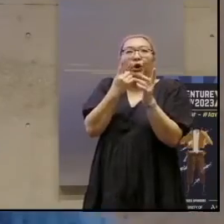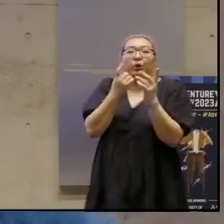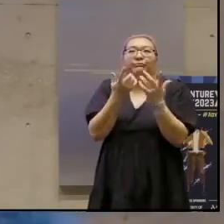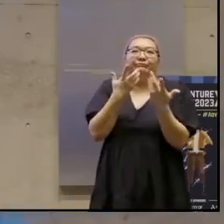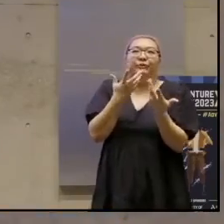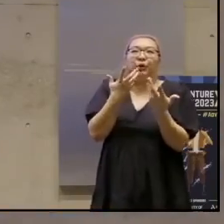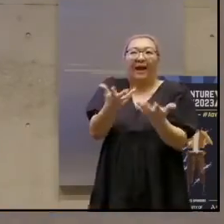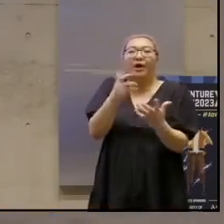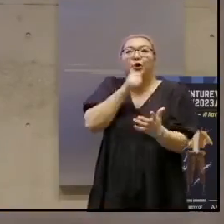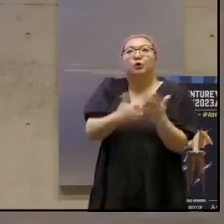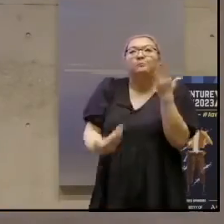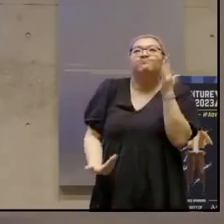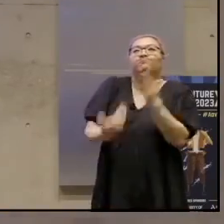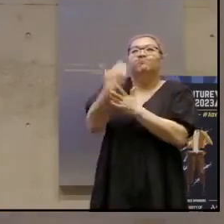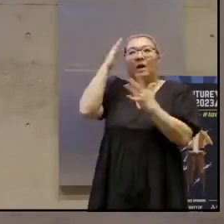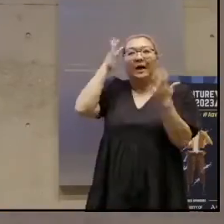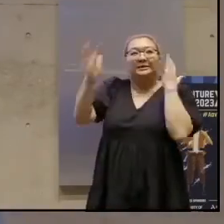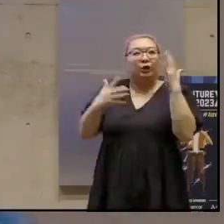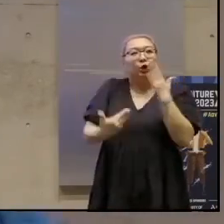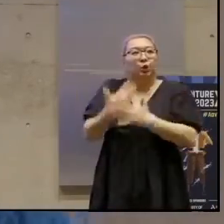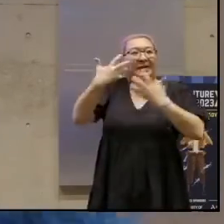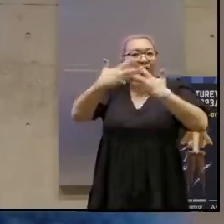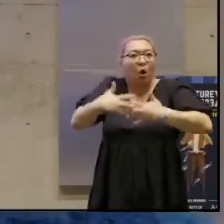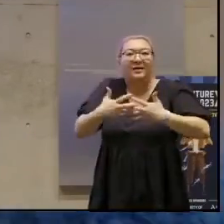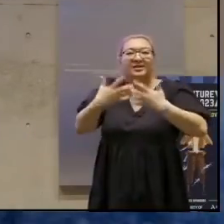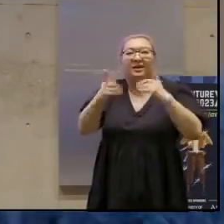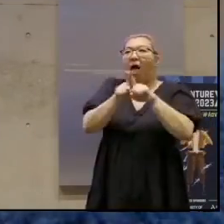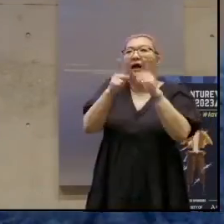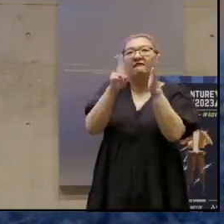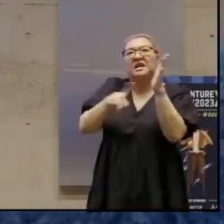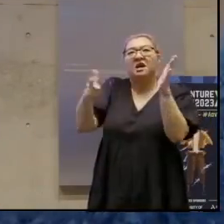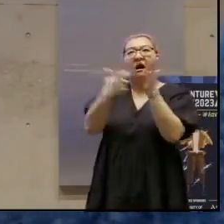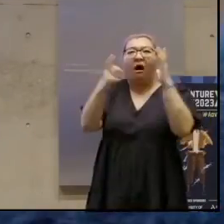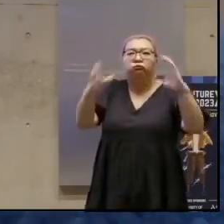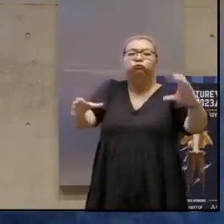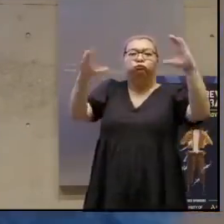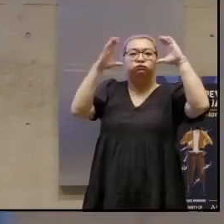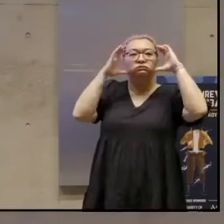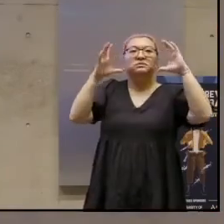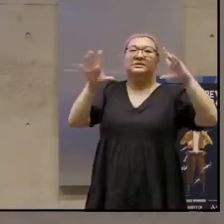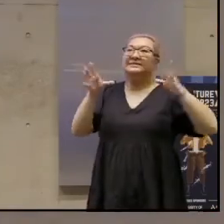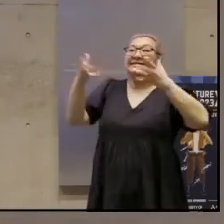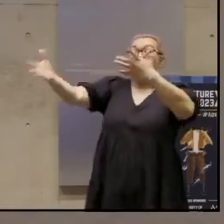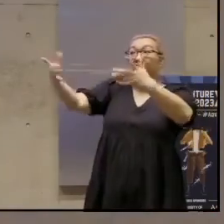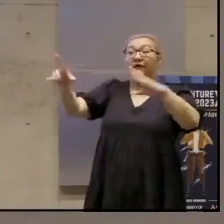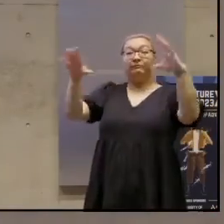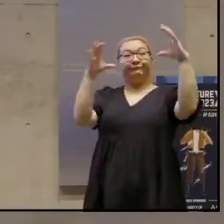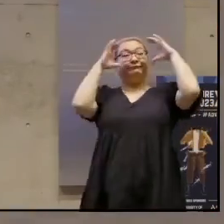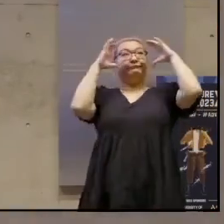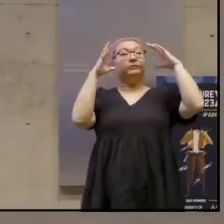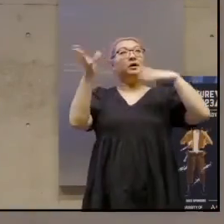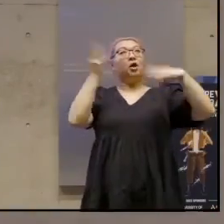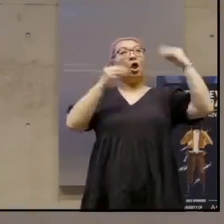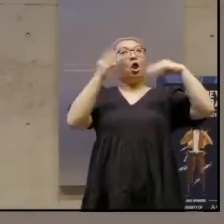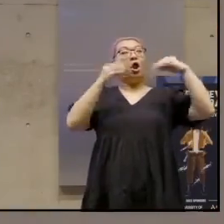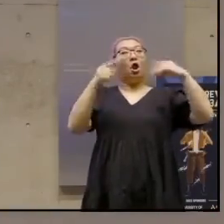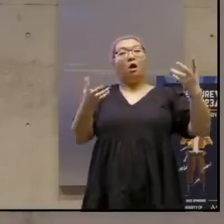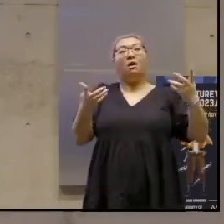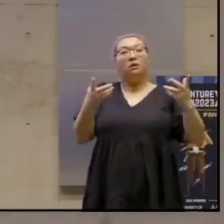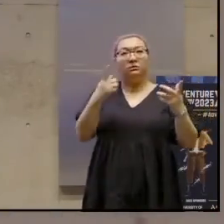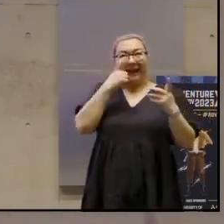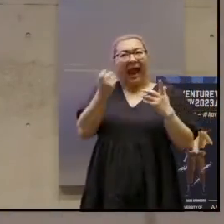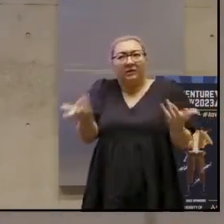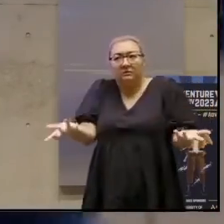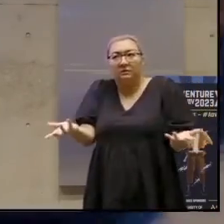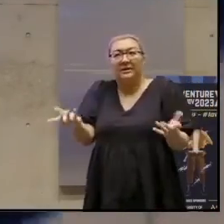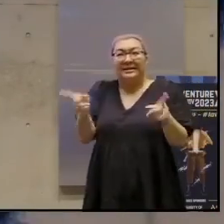We got to spend at least 15 seconds to a minute and a half to teach you where you are. You could do the same thing with your video games, I promise, without